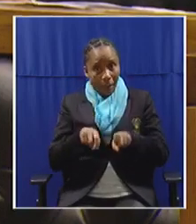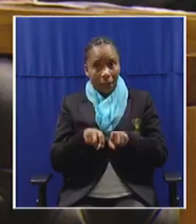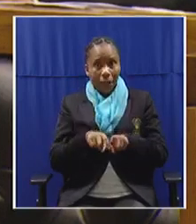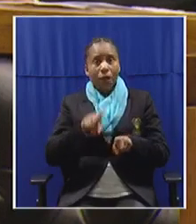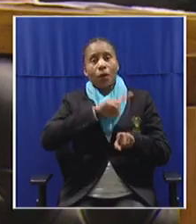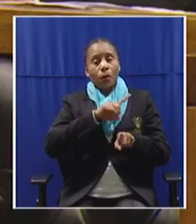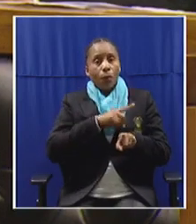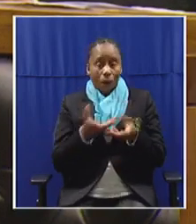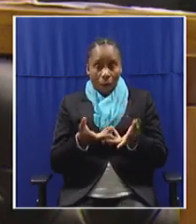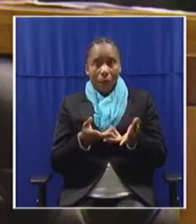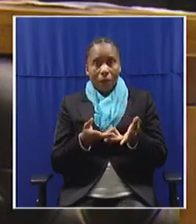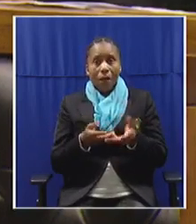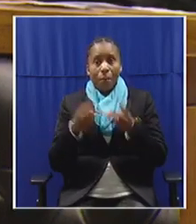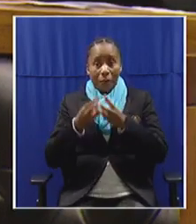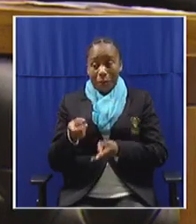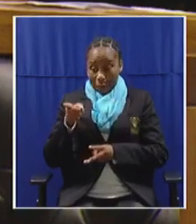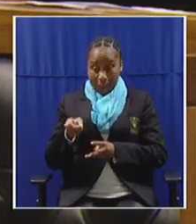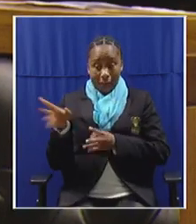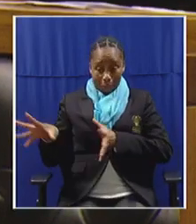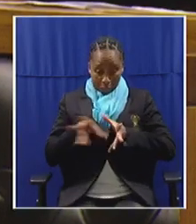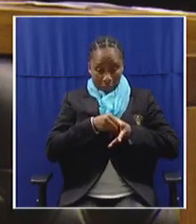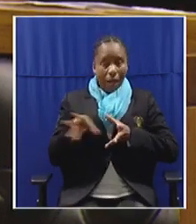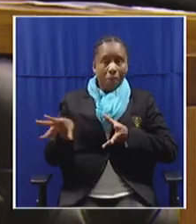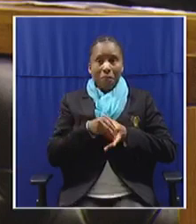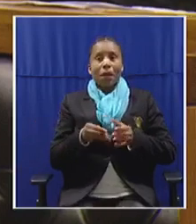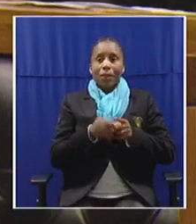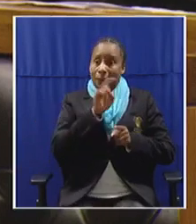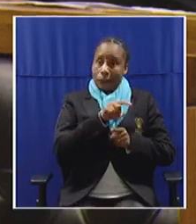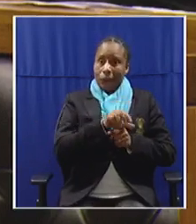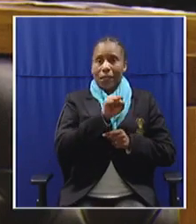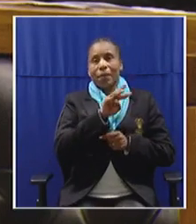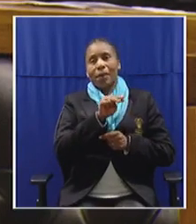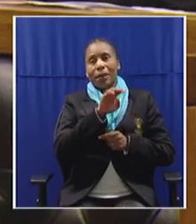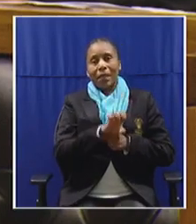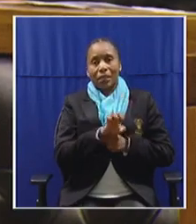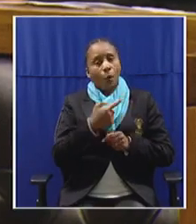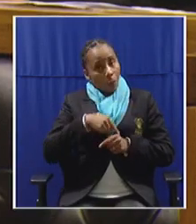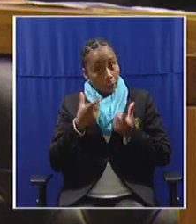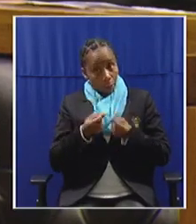is that these people are going to be absorbed by these SMMEs. And that is what we're doing.